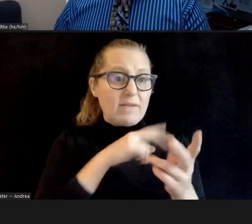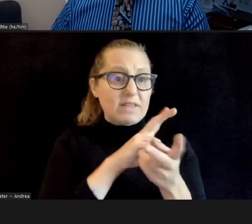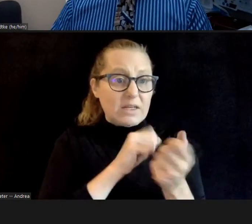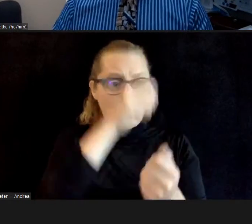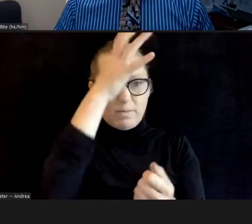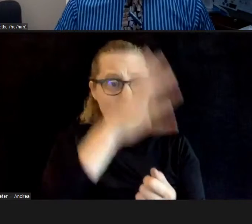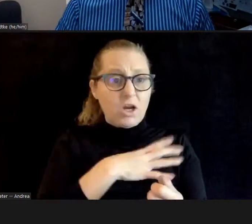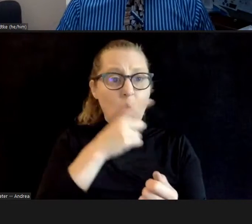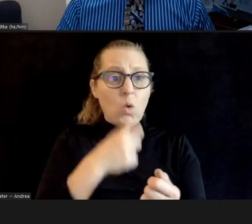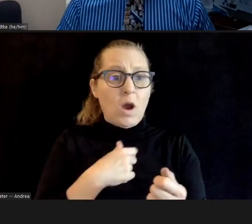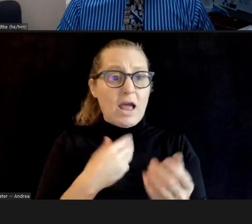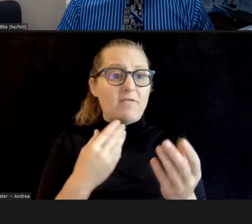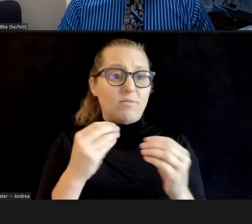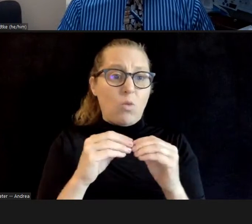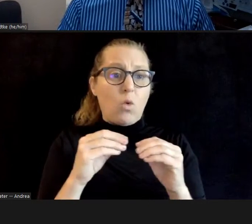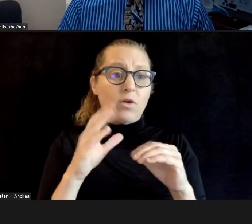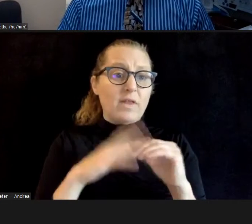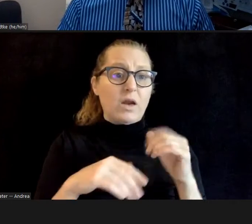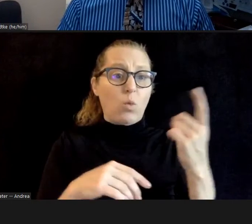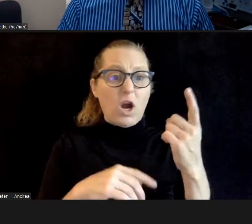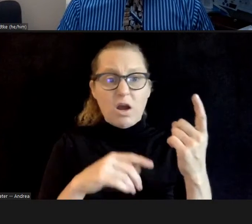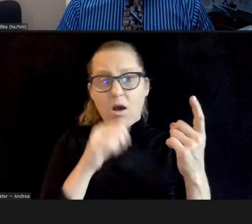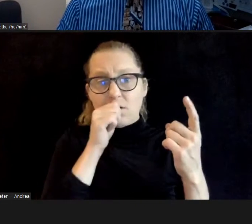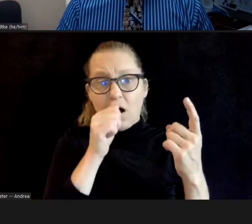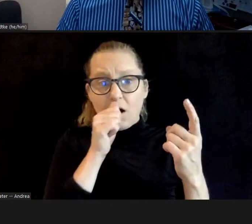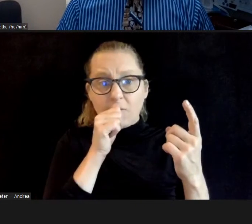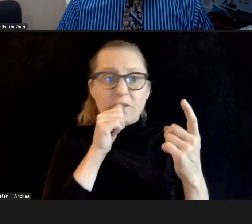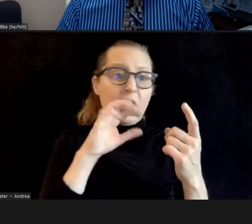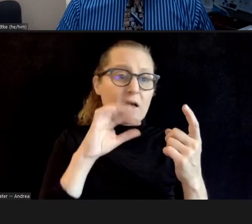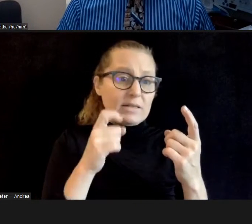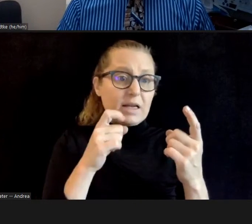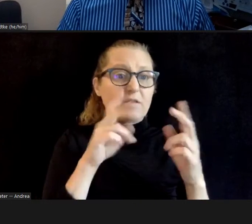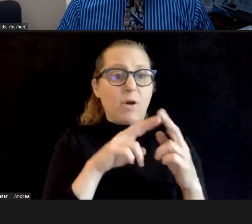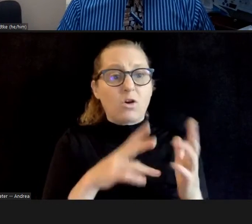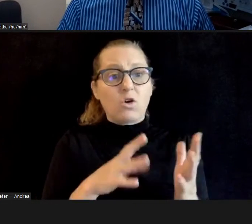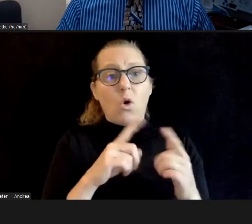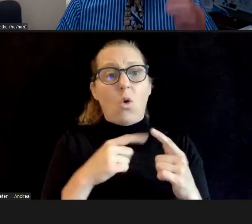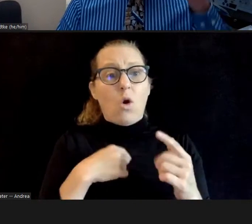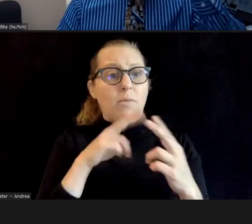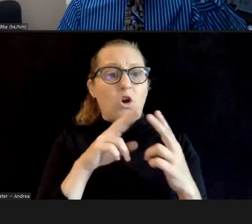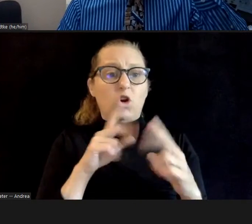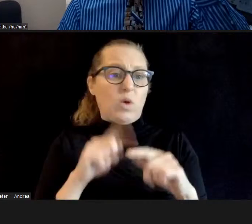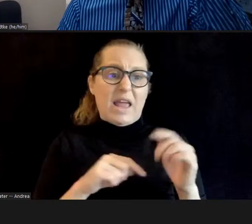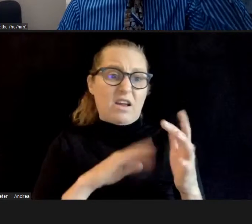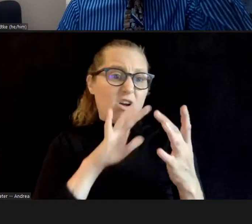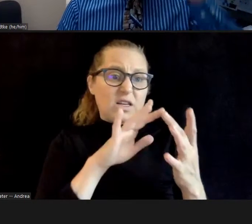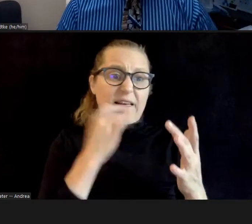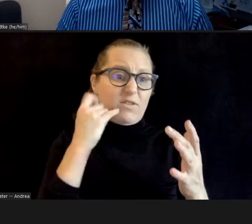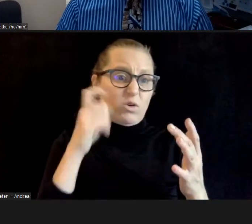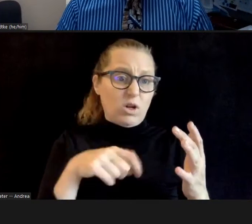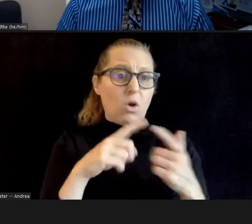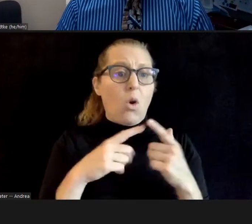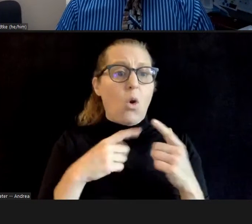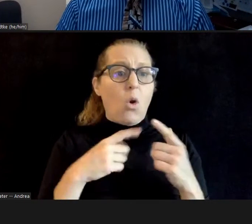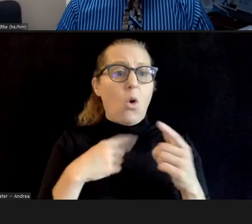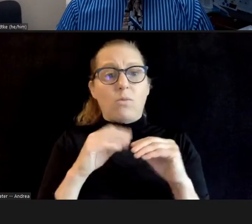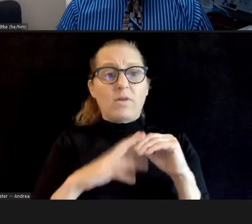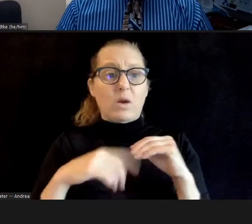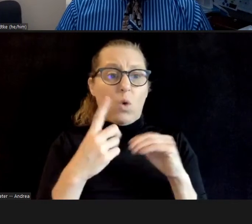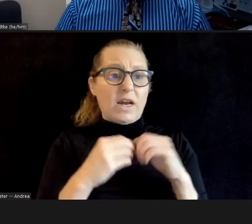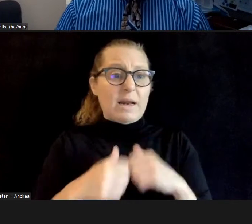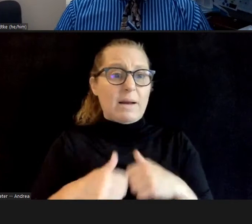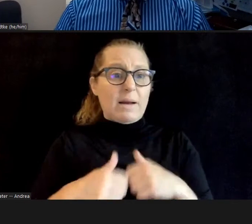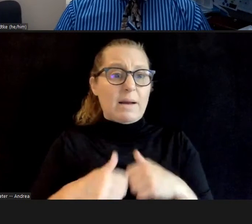one anonymous sex partner, a partner who you couldn't get in touch with if you needed to, or more than one sex partner at a bathhouse, sex